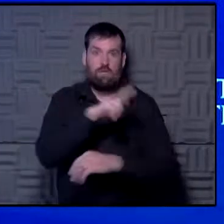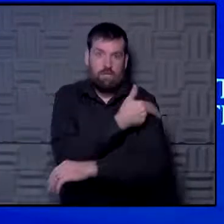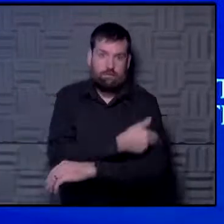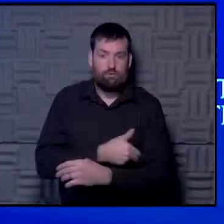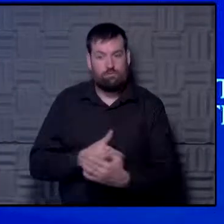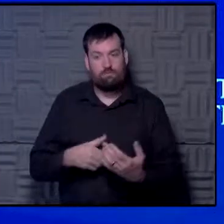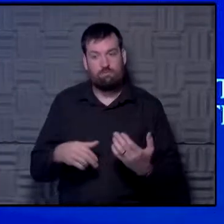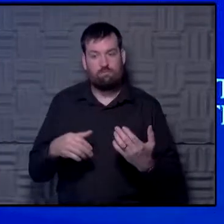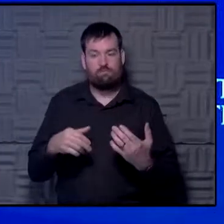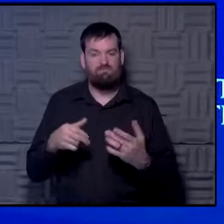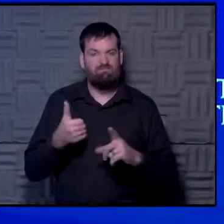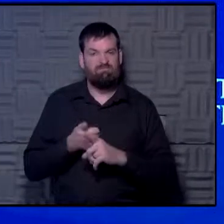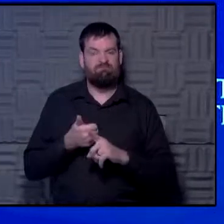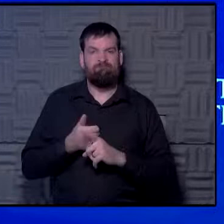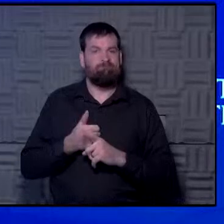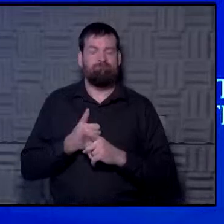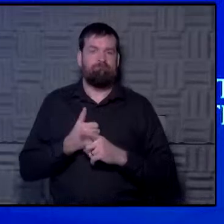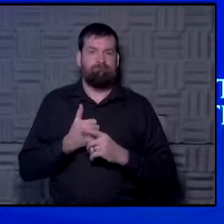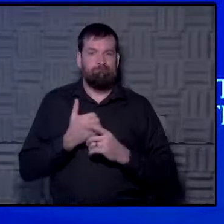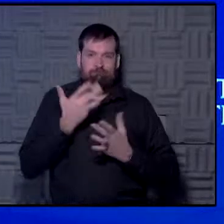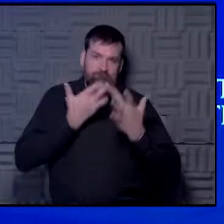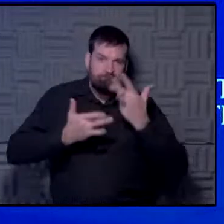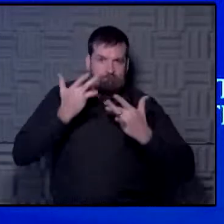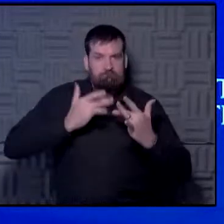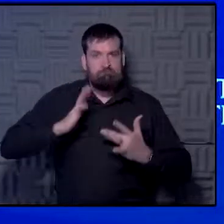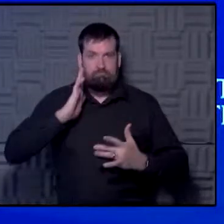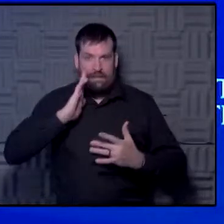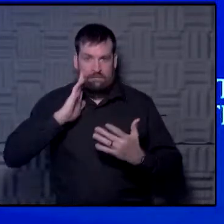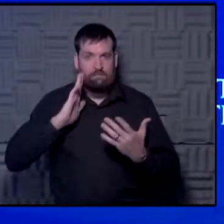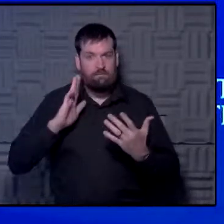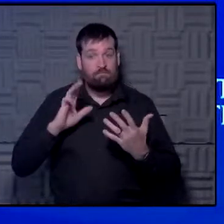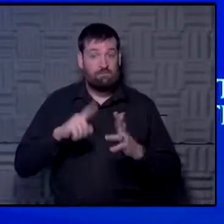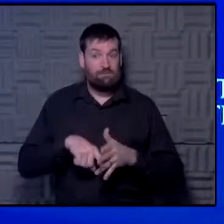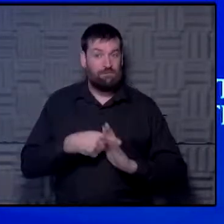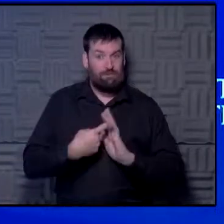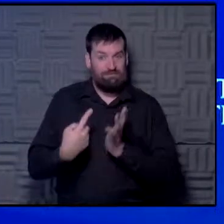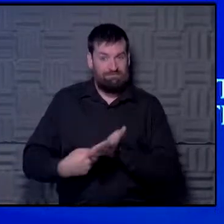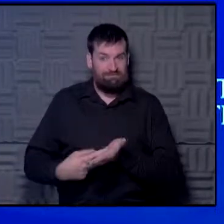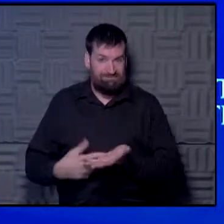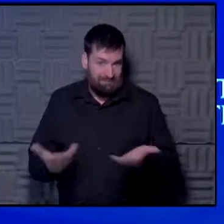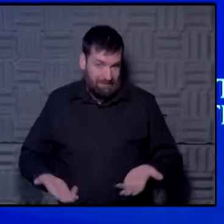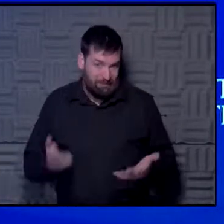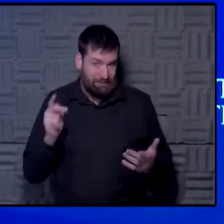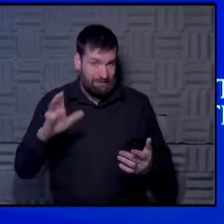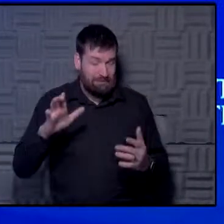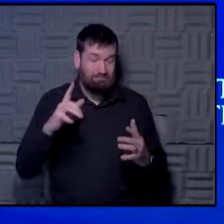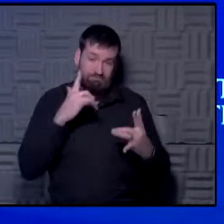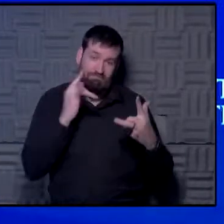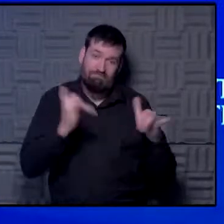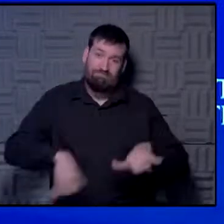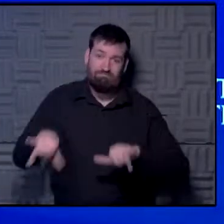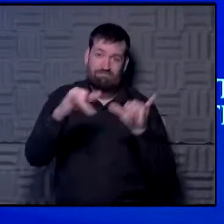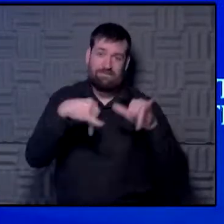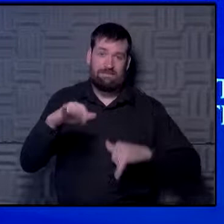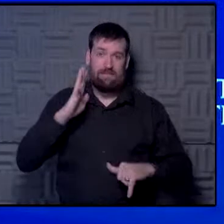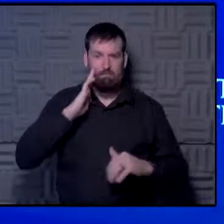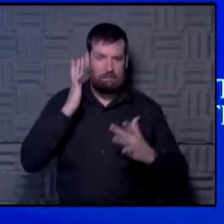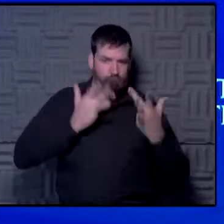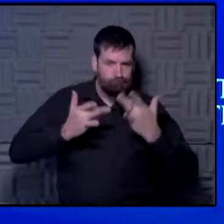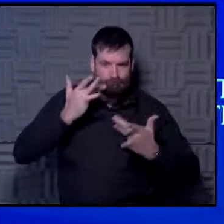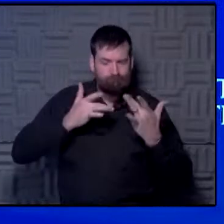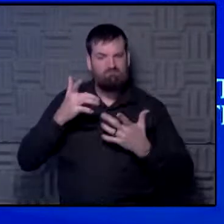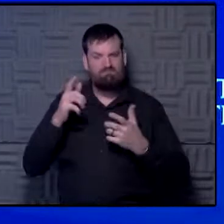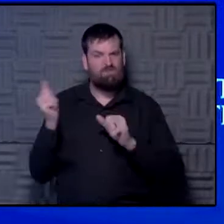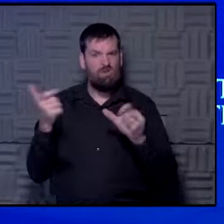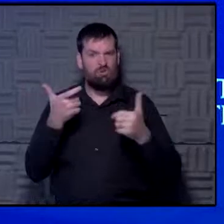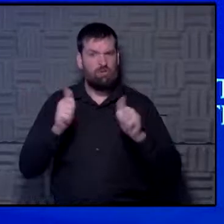and I think that they are facing that bed crunch. And those conversations are starting in Kansas City because we're all facing the same bed crunch, and everybody's working